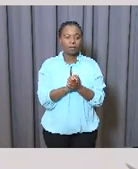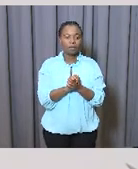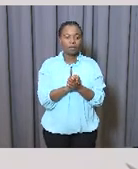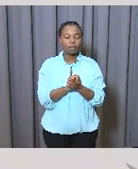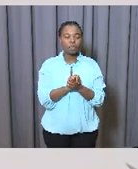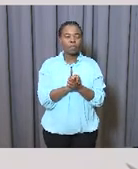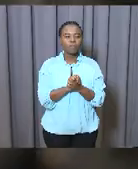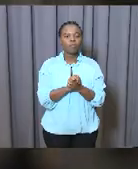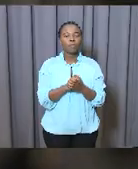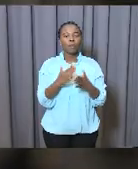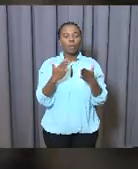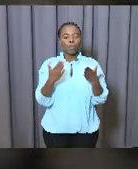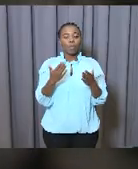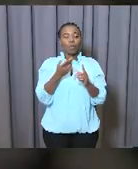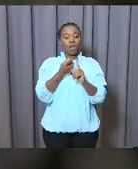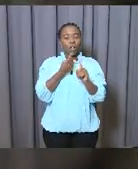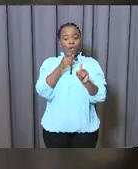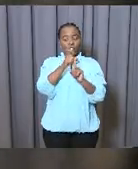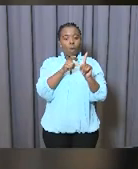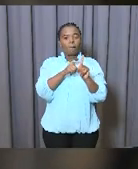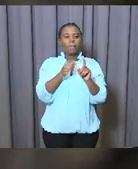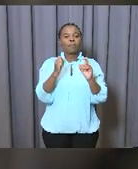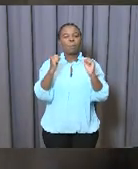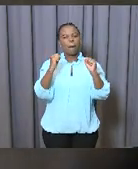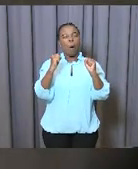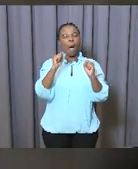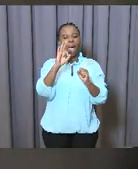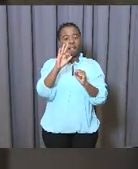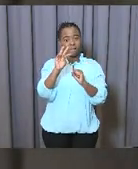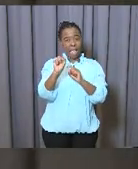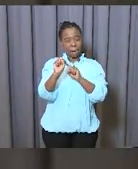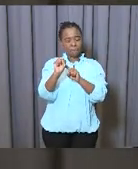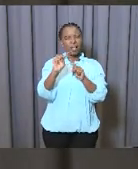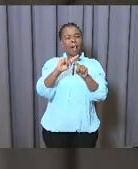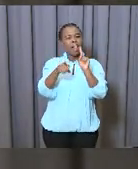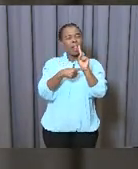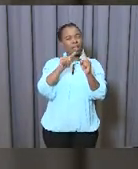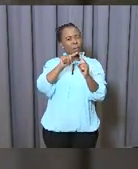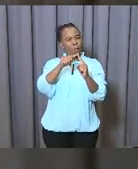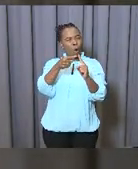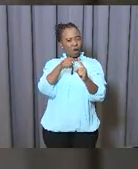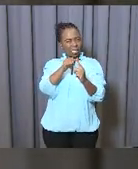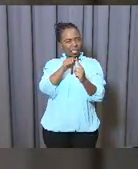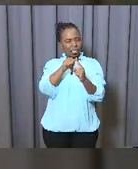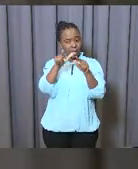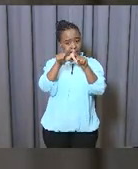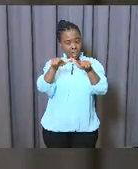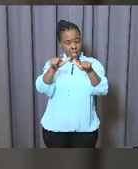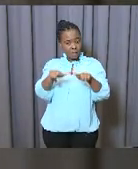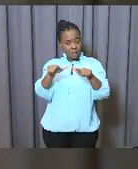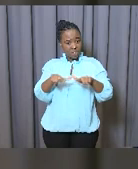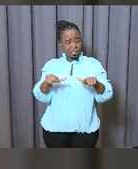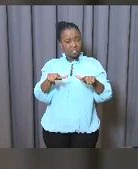Premier, it's Ndaezo from Power FM. On that last point that you made on levels,